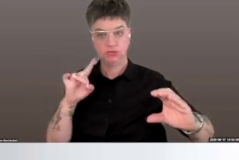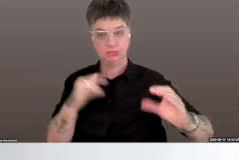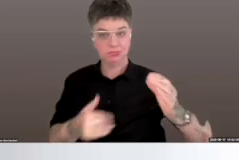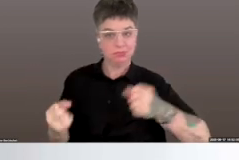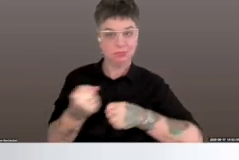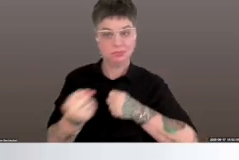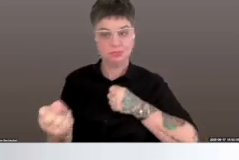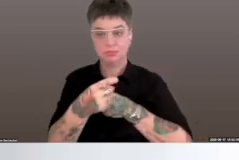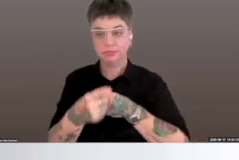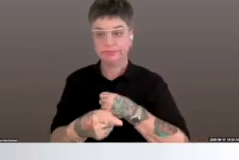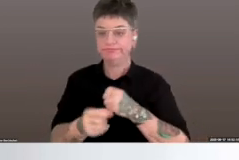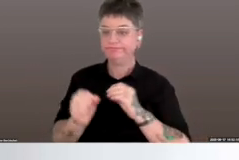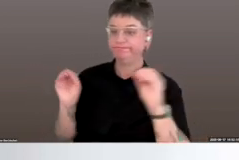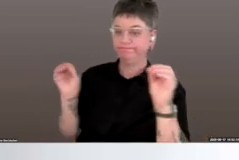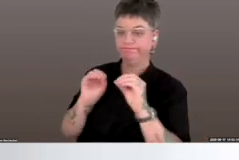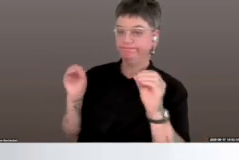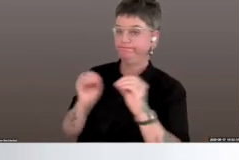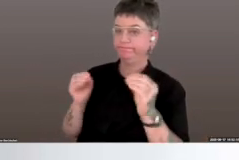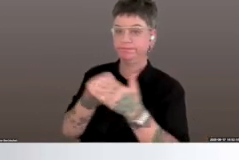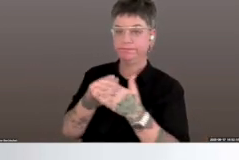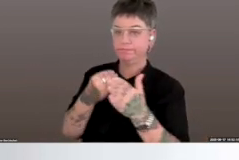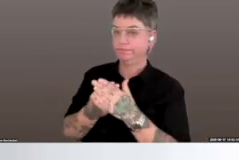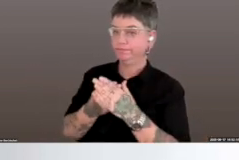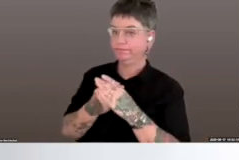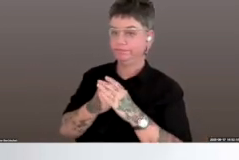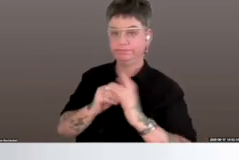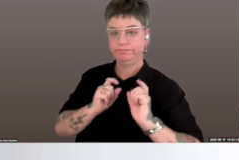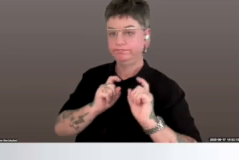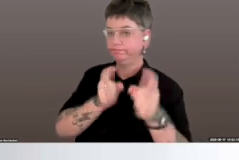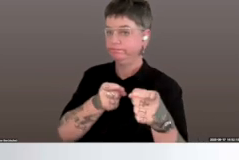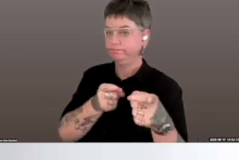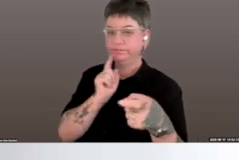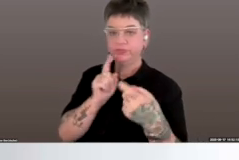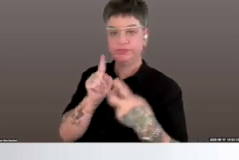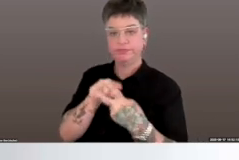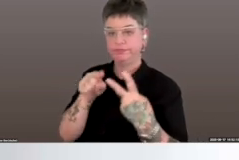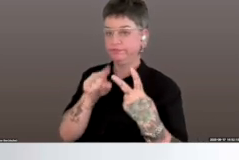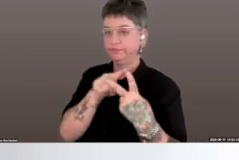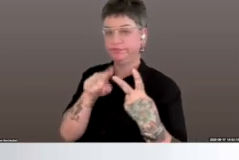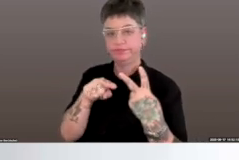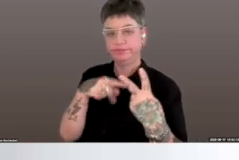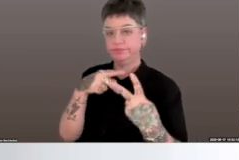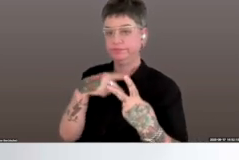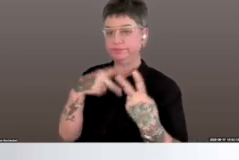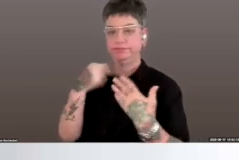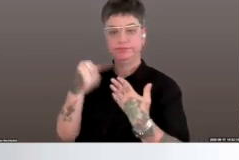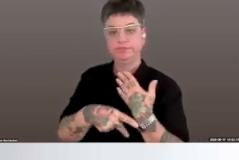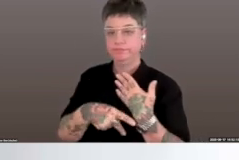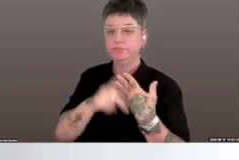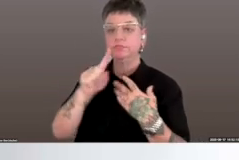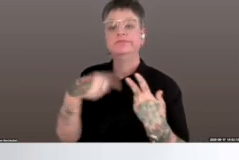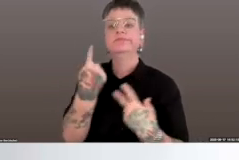No, there's no allocation specifically for either of those programs. The only heavy duty program that has a